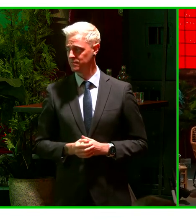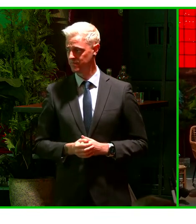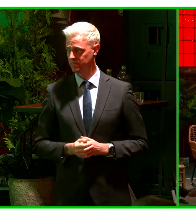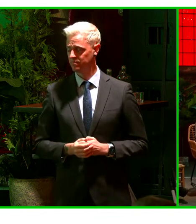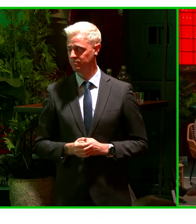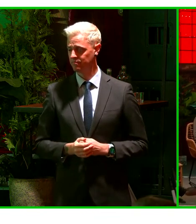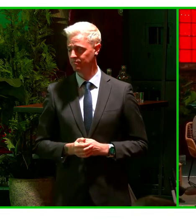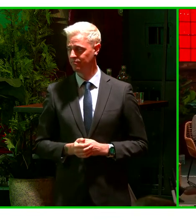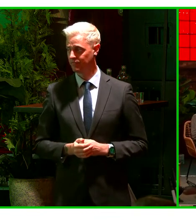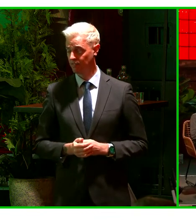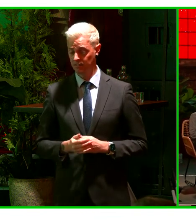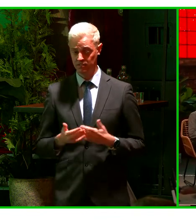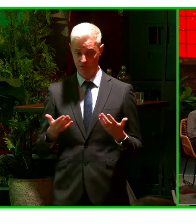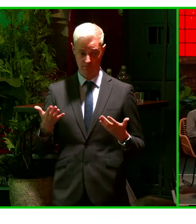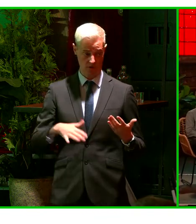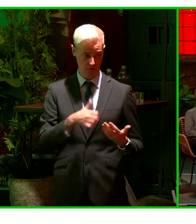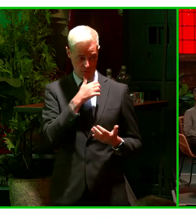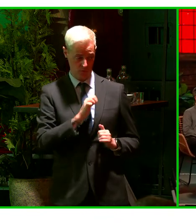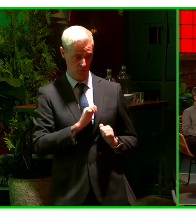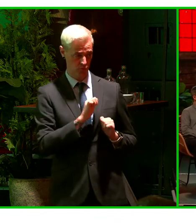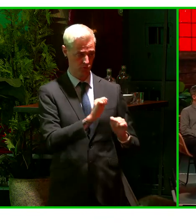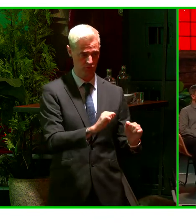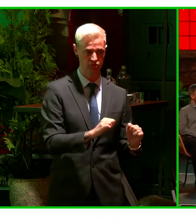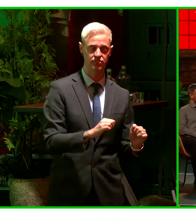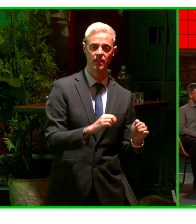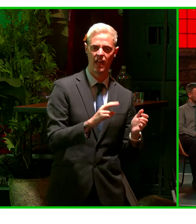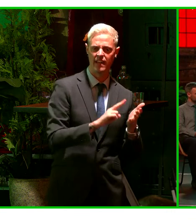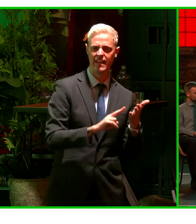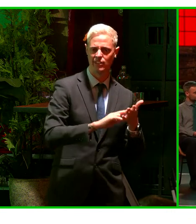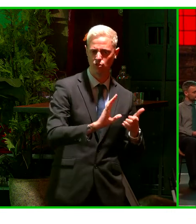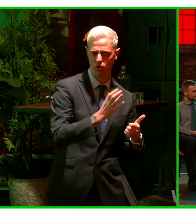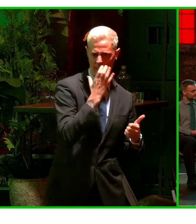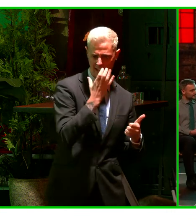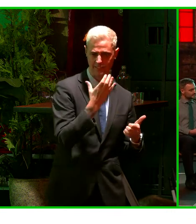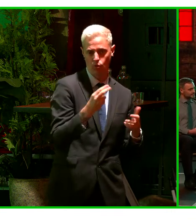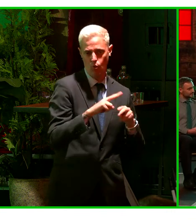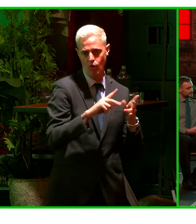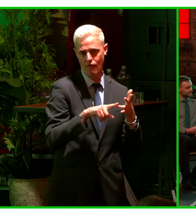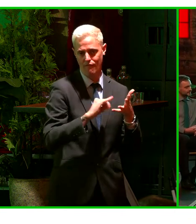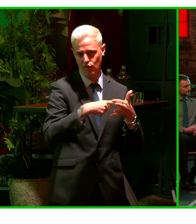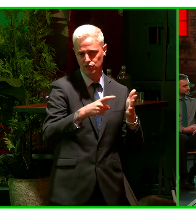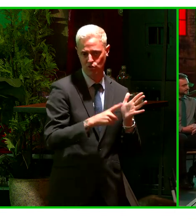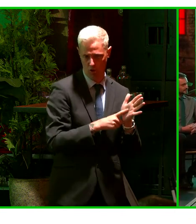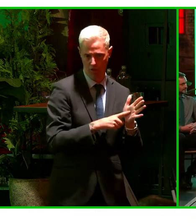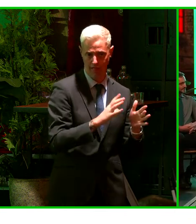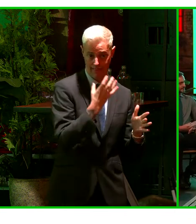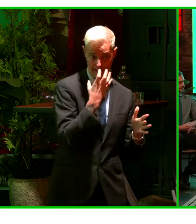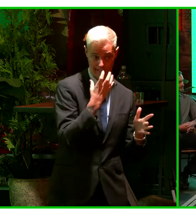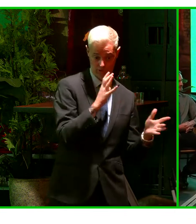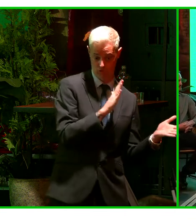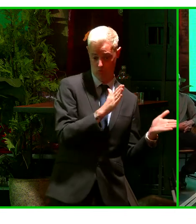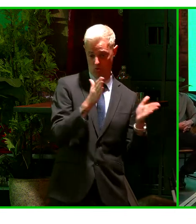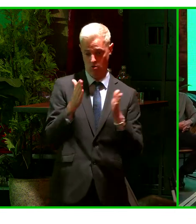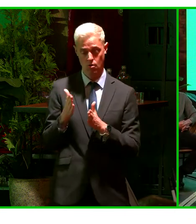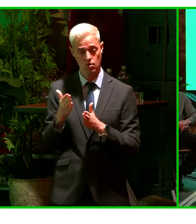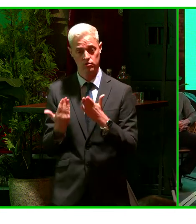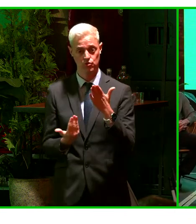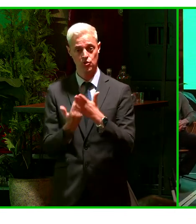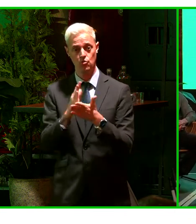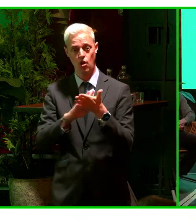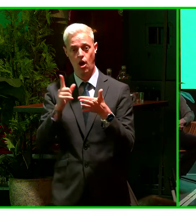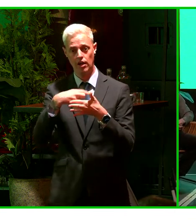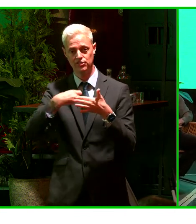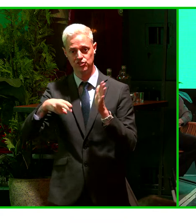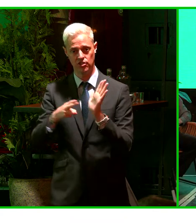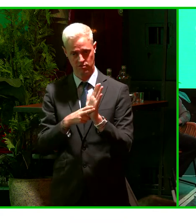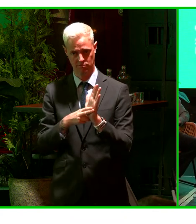transition away from fossil gas or natural gas in your homes today to hydrogen in the future. And the next few years